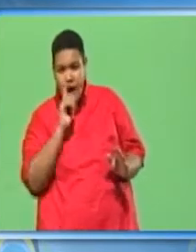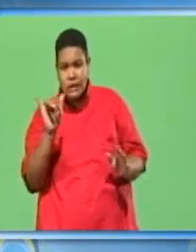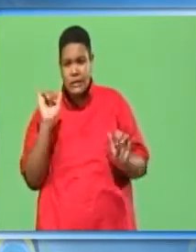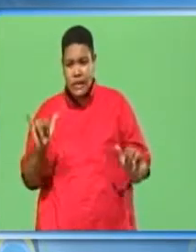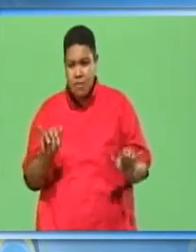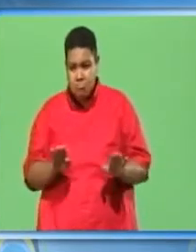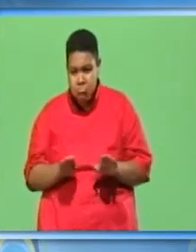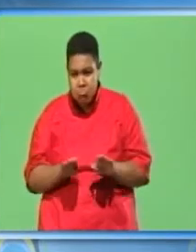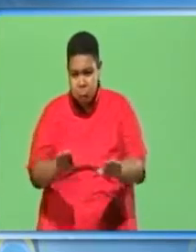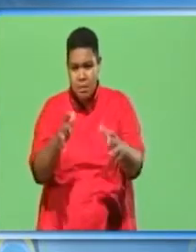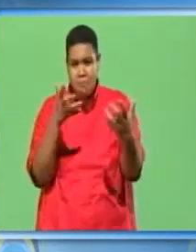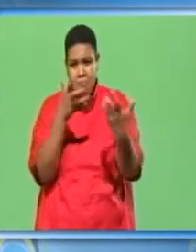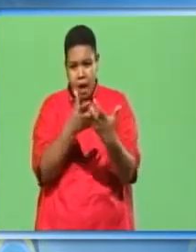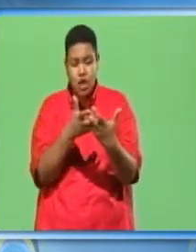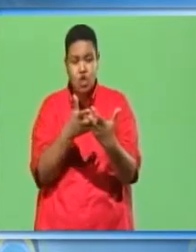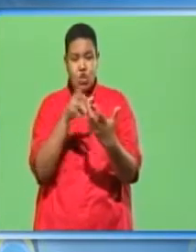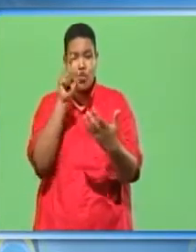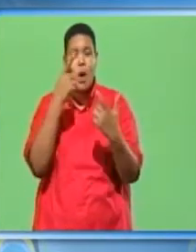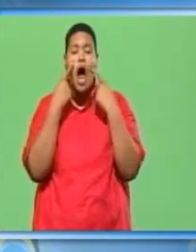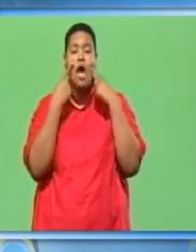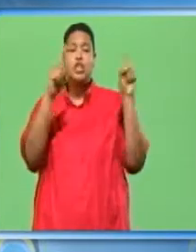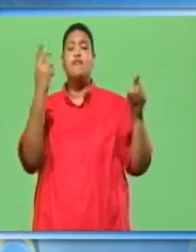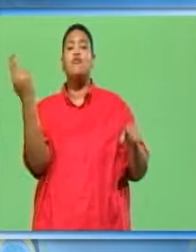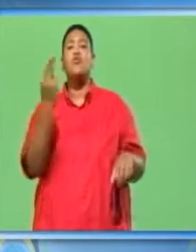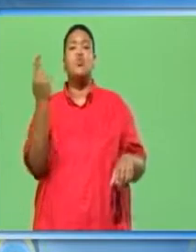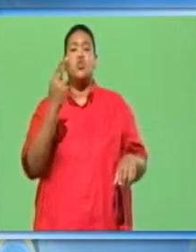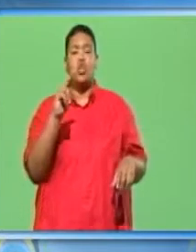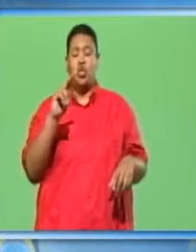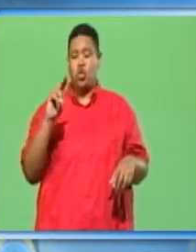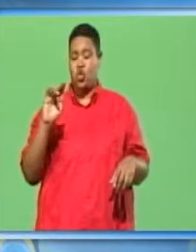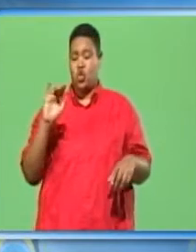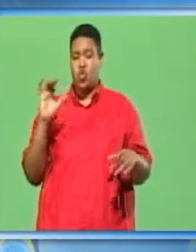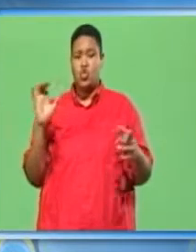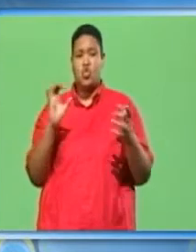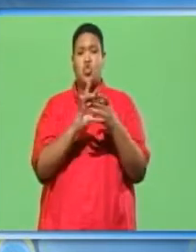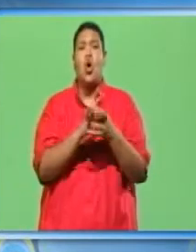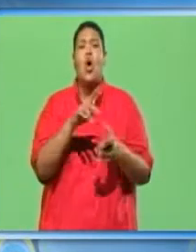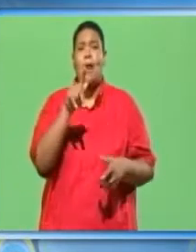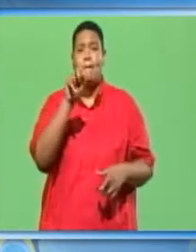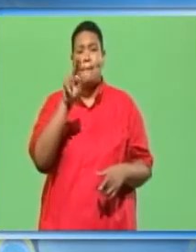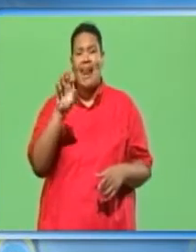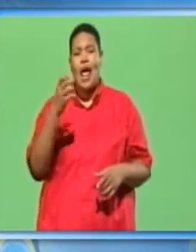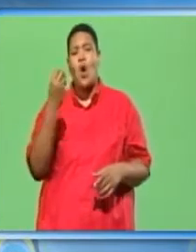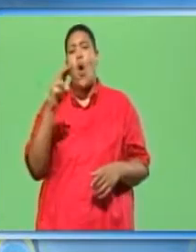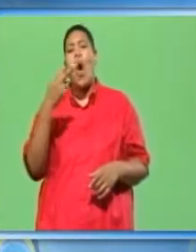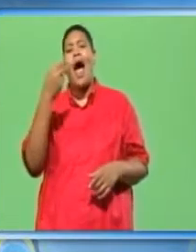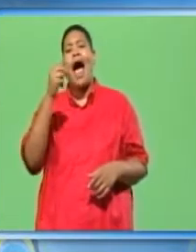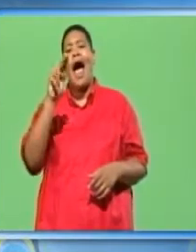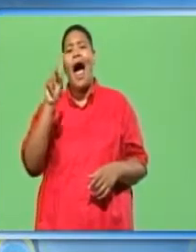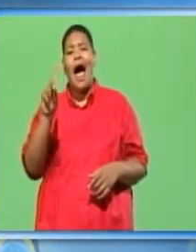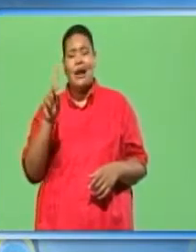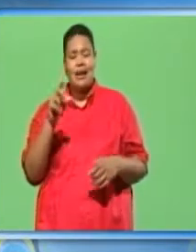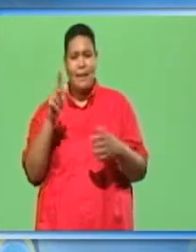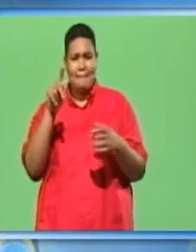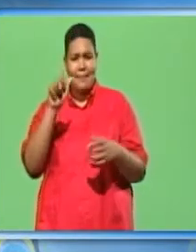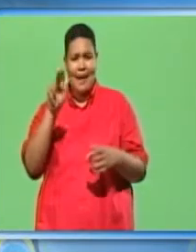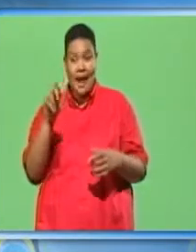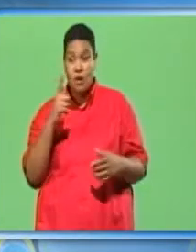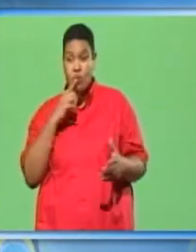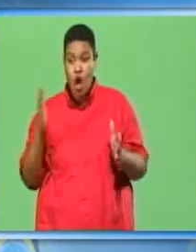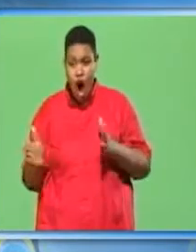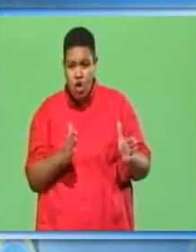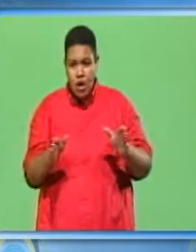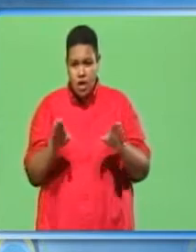with the face. This can be achieved by using the joiner plane or hand plane. 1. Arrange the boards together in